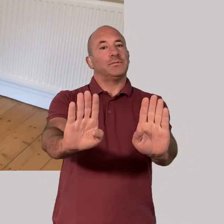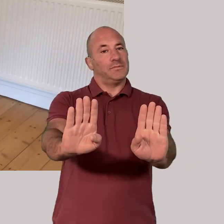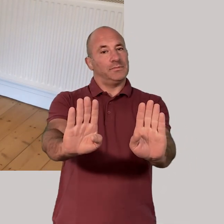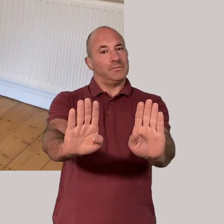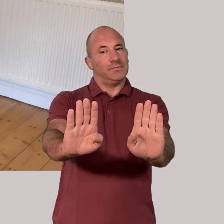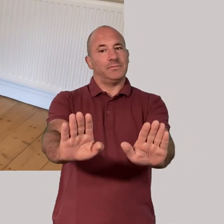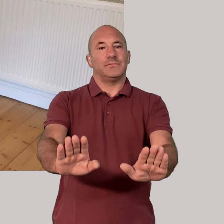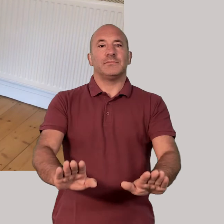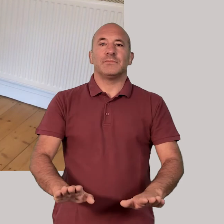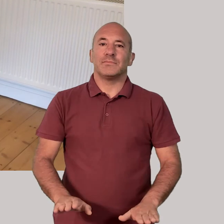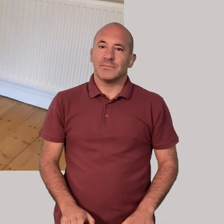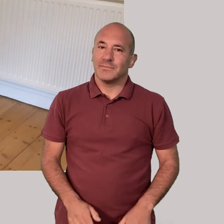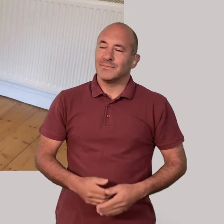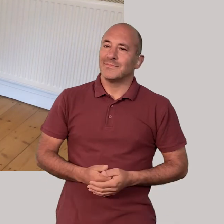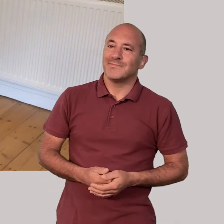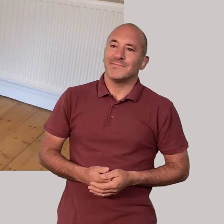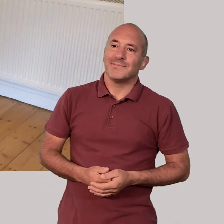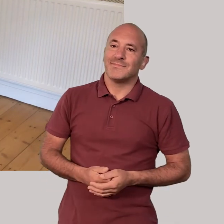And then both legs go down.